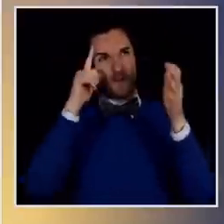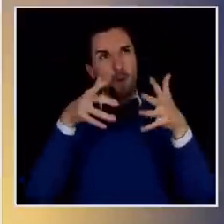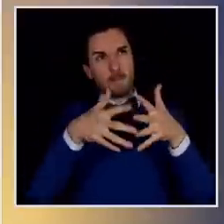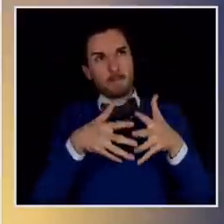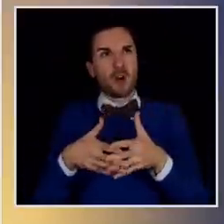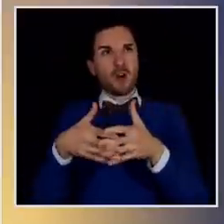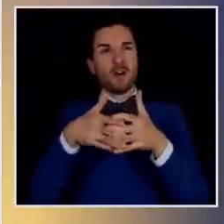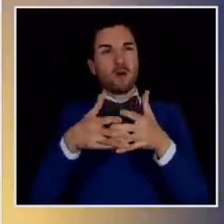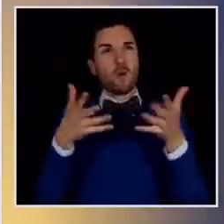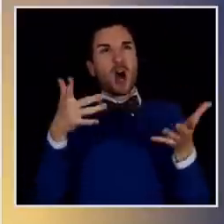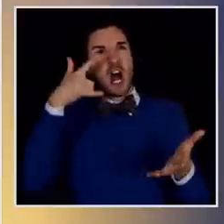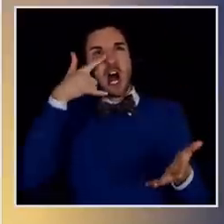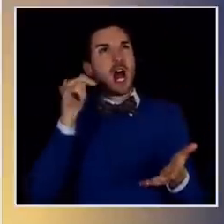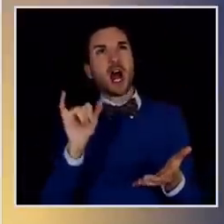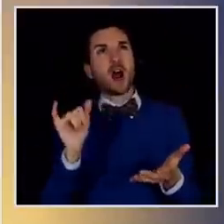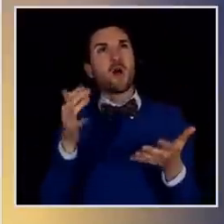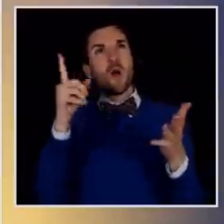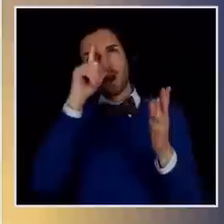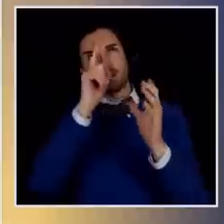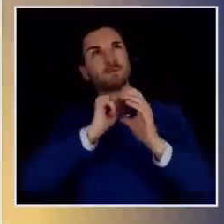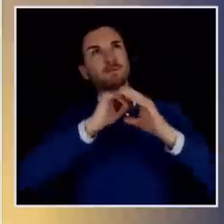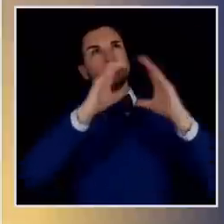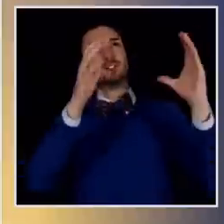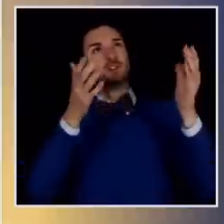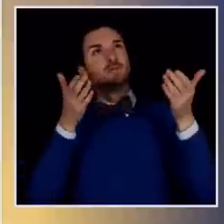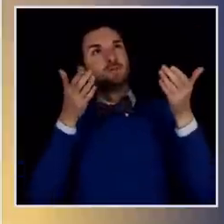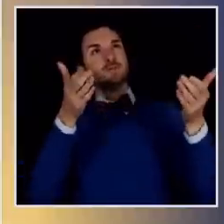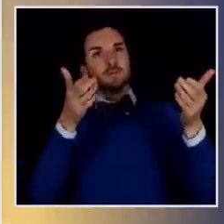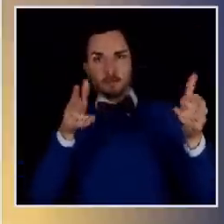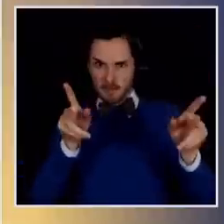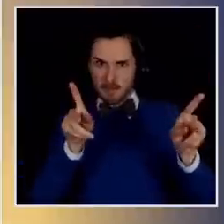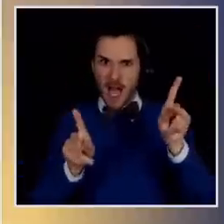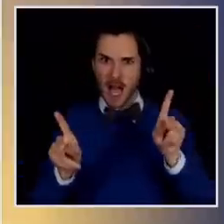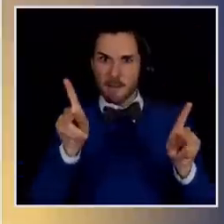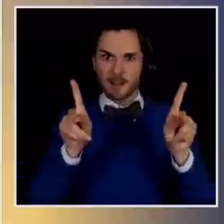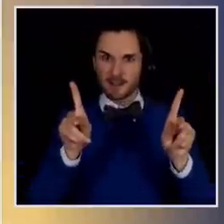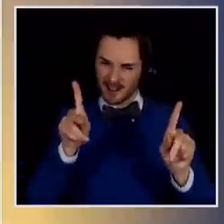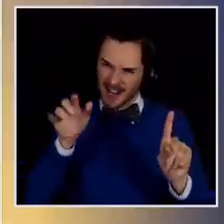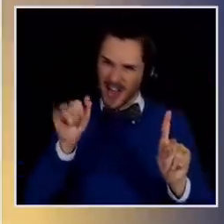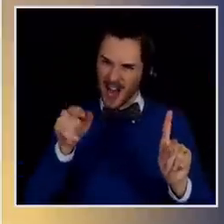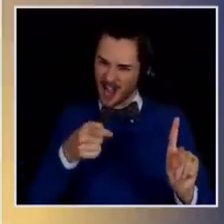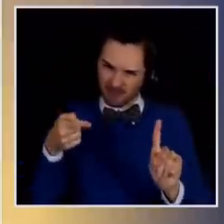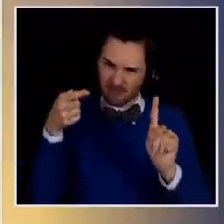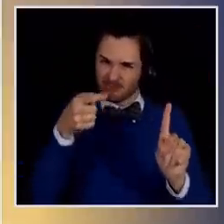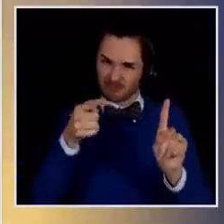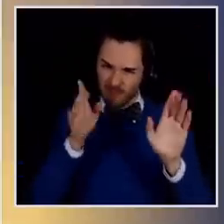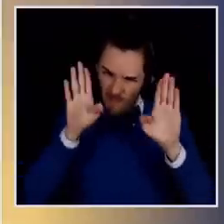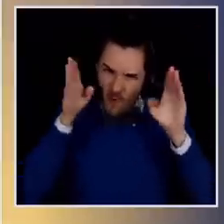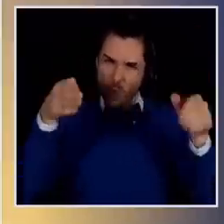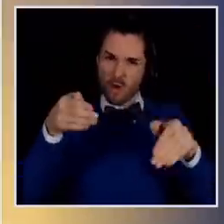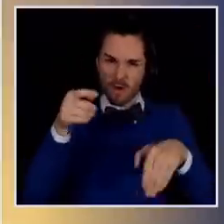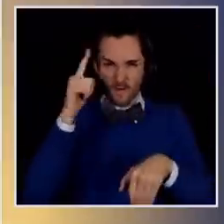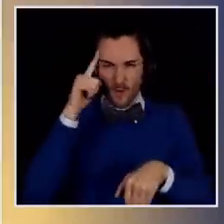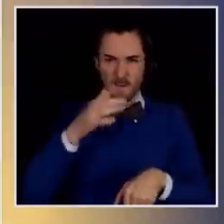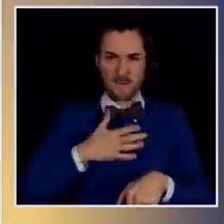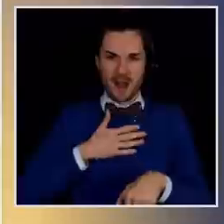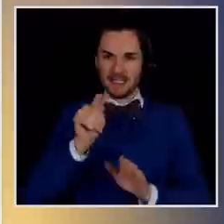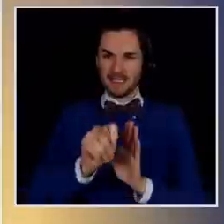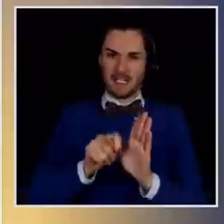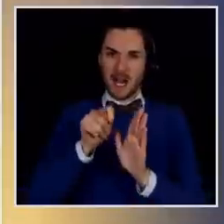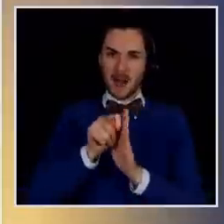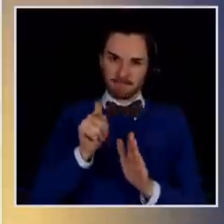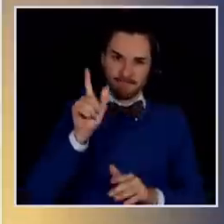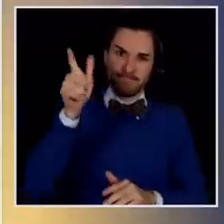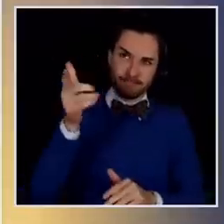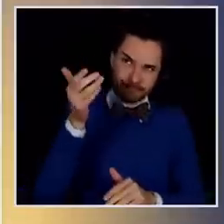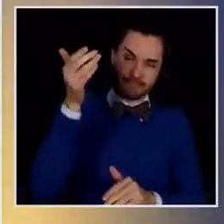people, and that's what our administration will be all about. I sought this office to restore